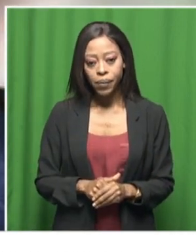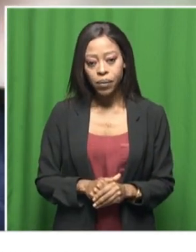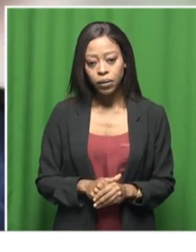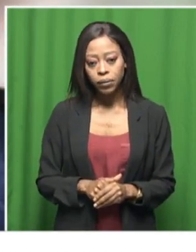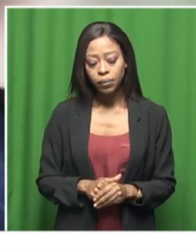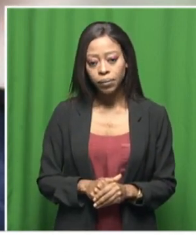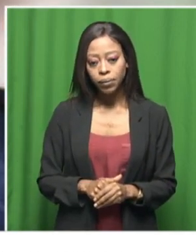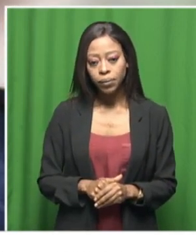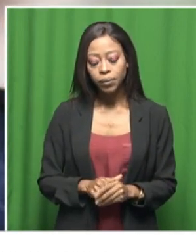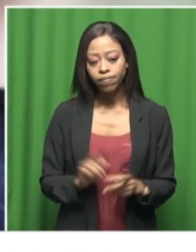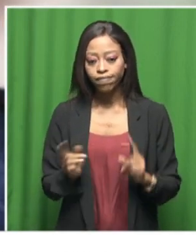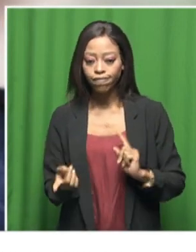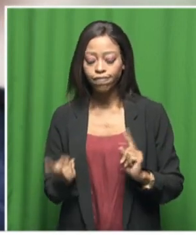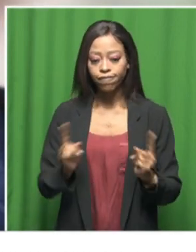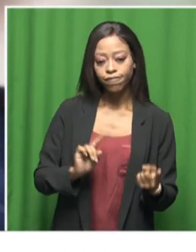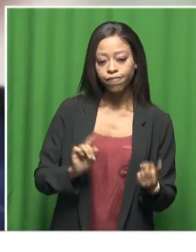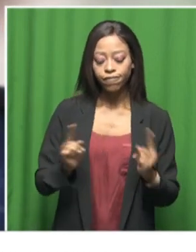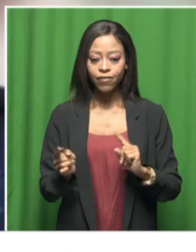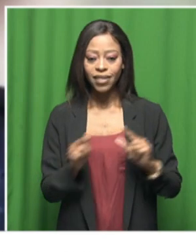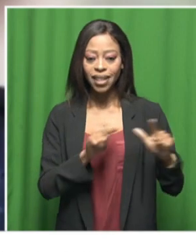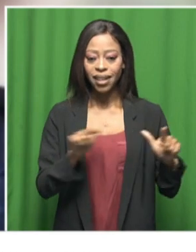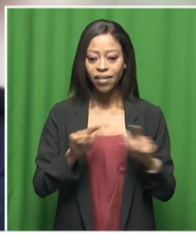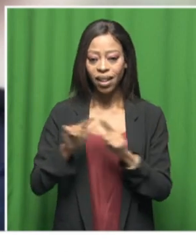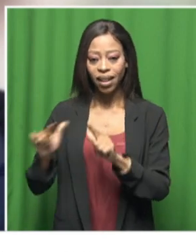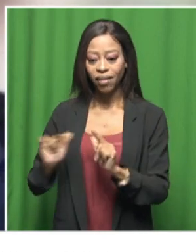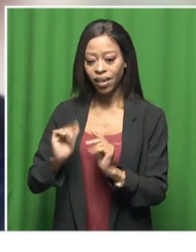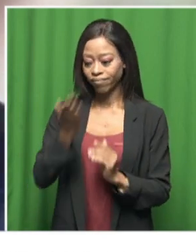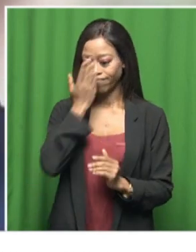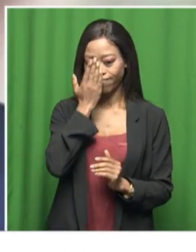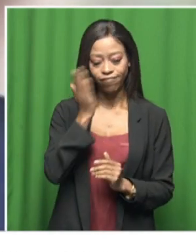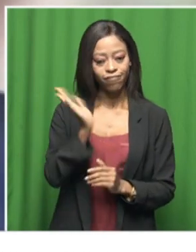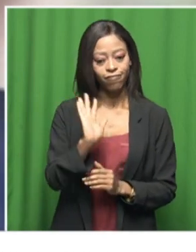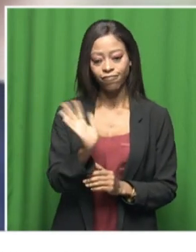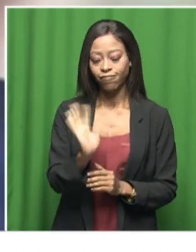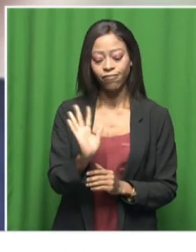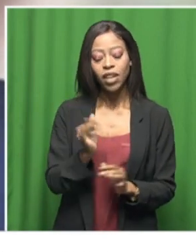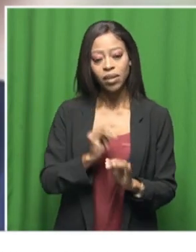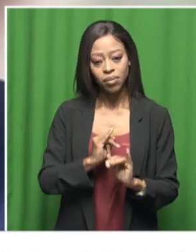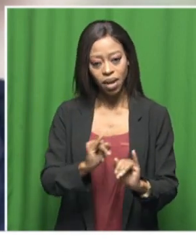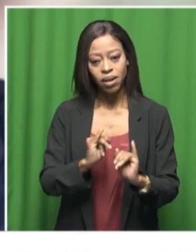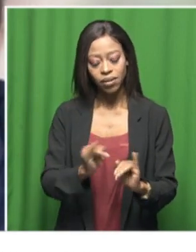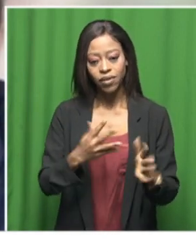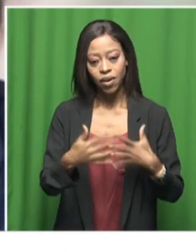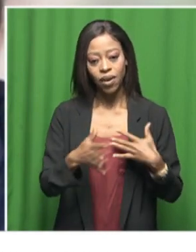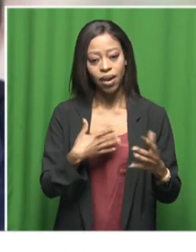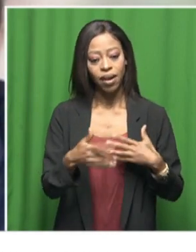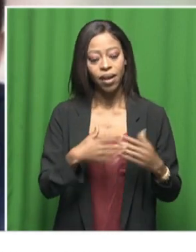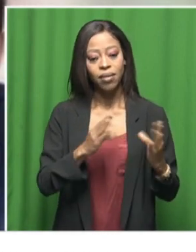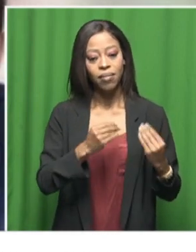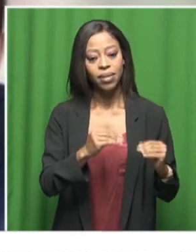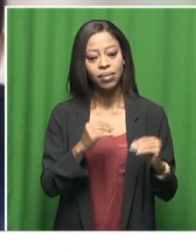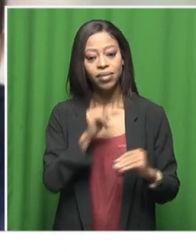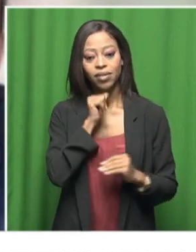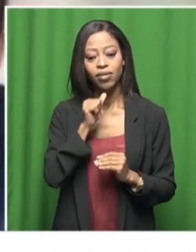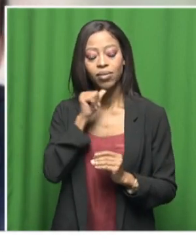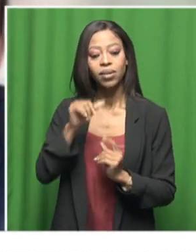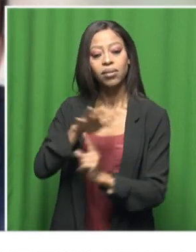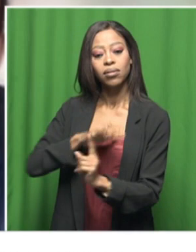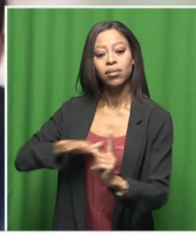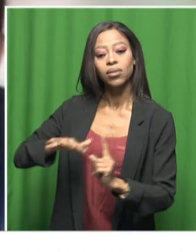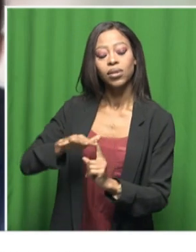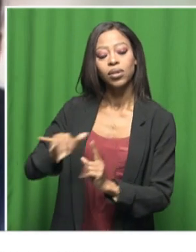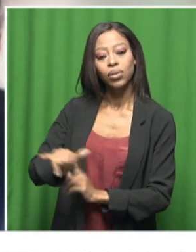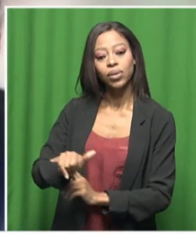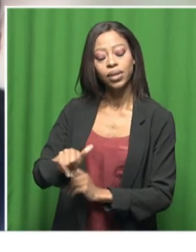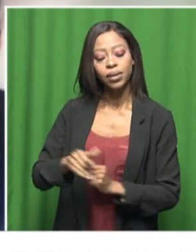Shuttling from one stage to another within a short space of time is not good for any business in any context within our